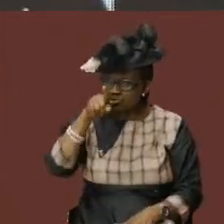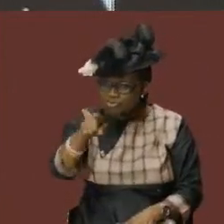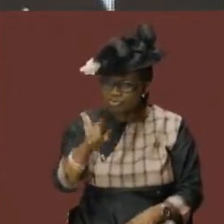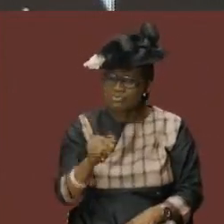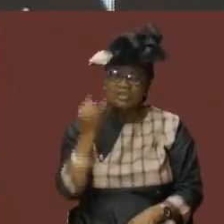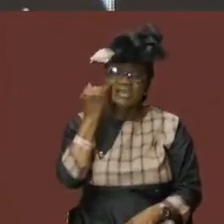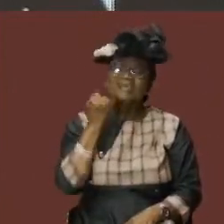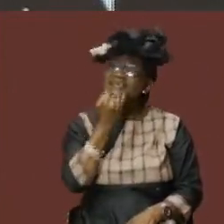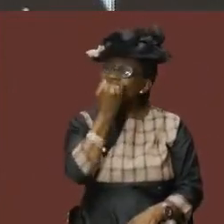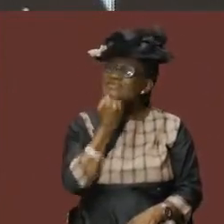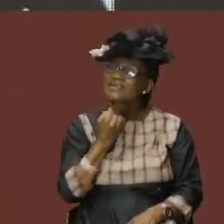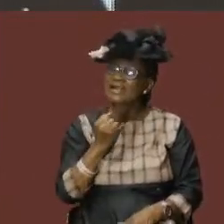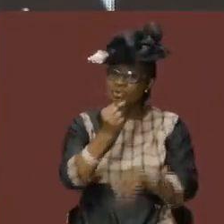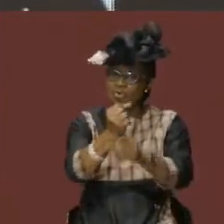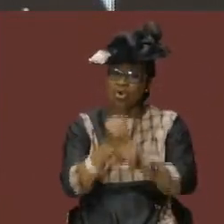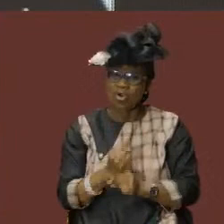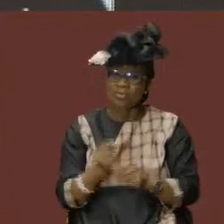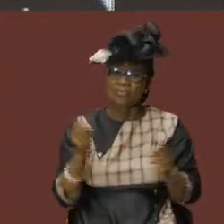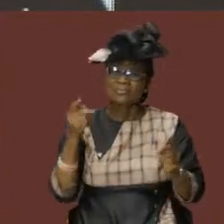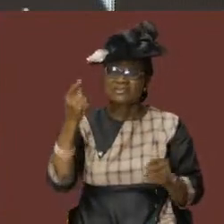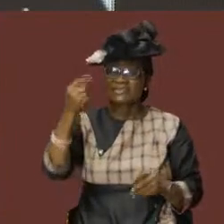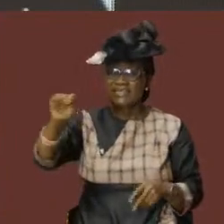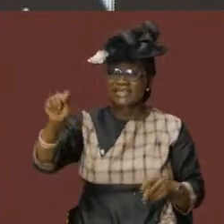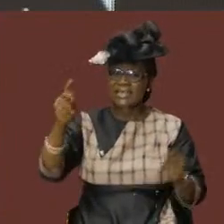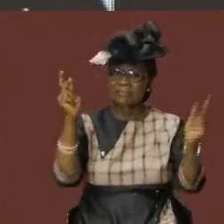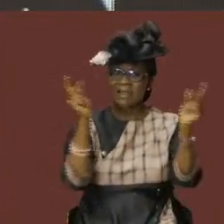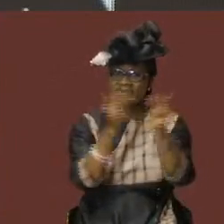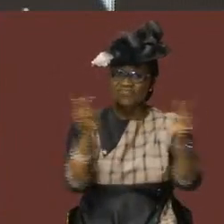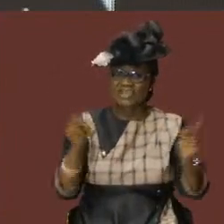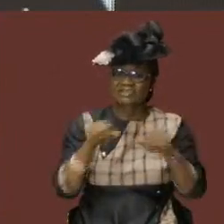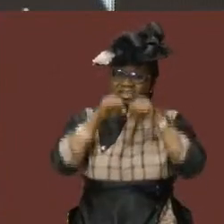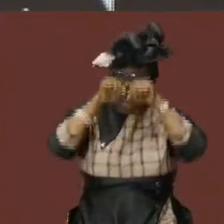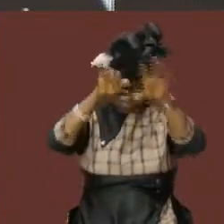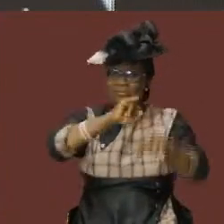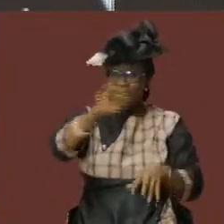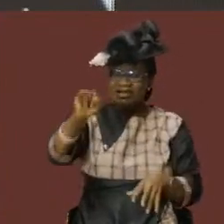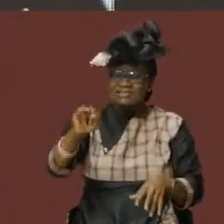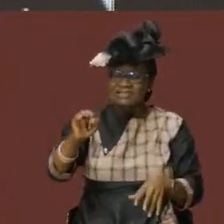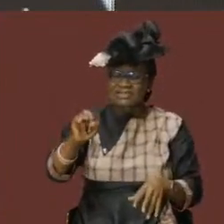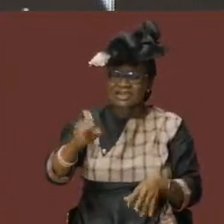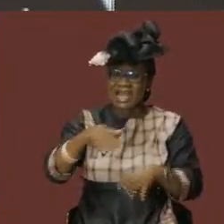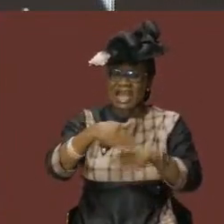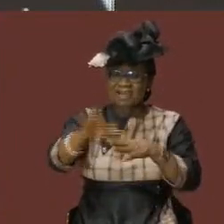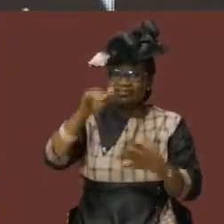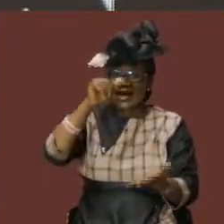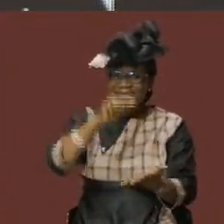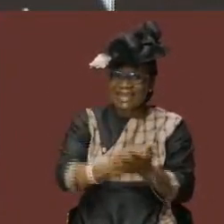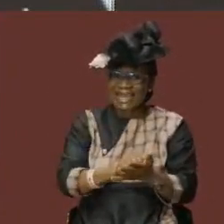Israel got the perfect blessing after that Passover meal.